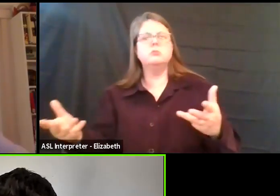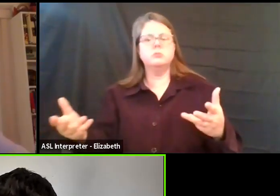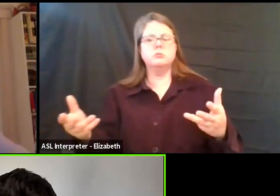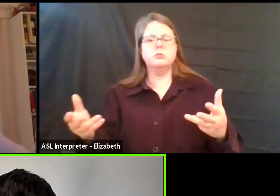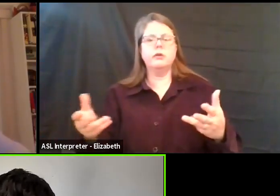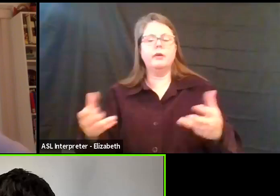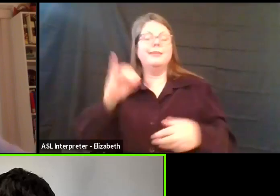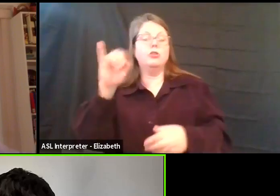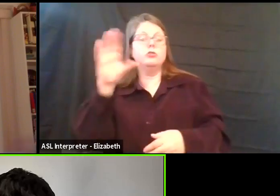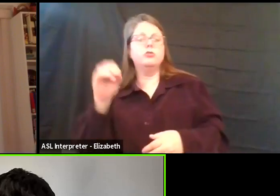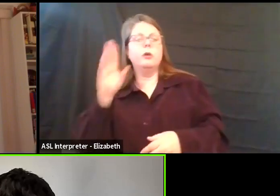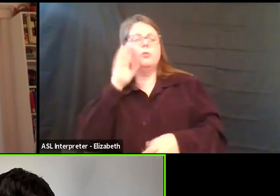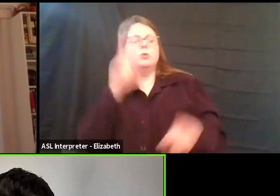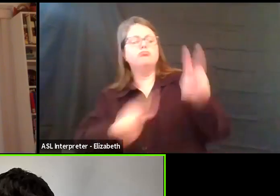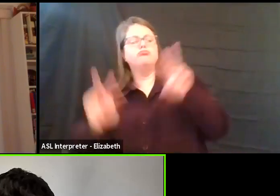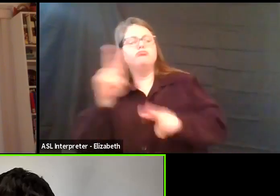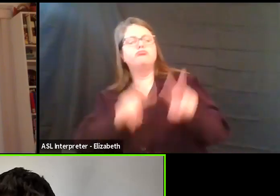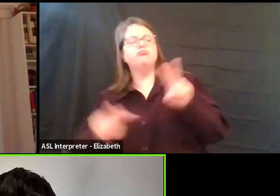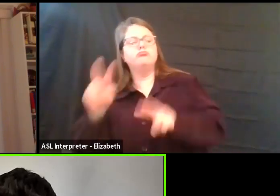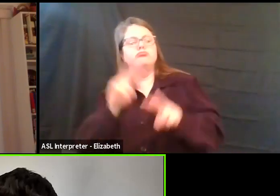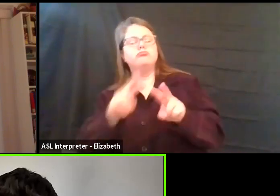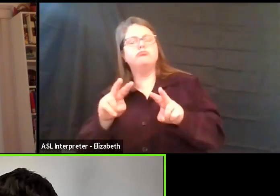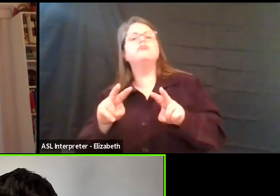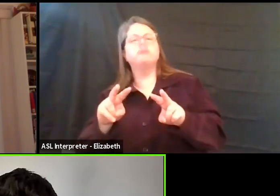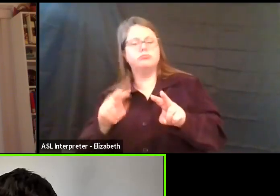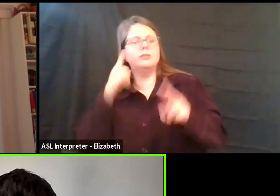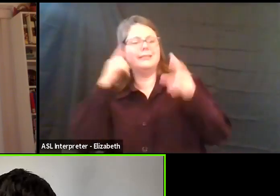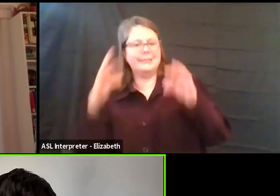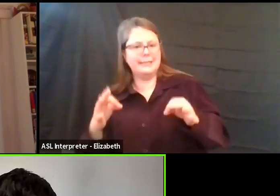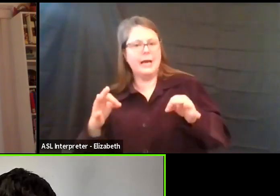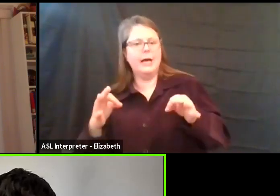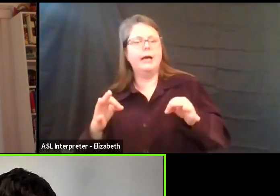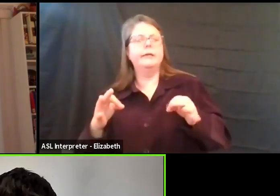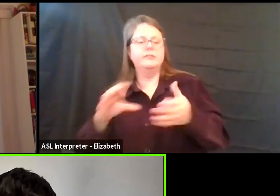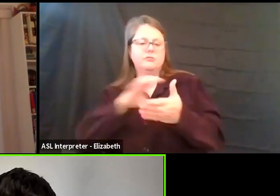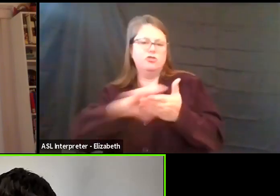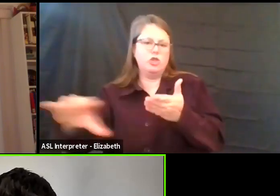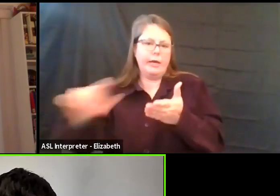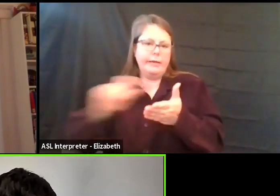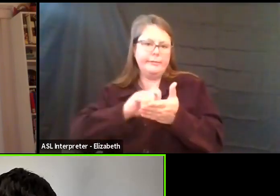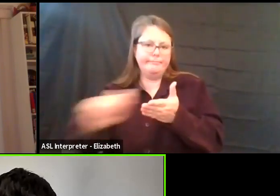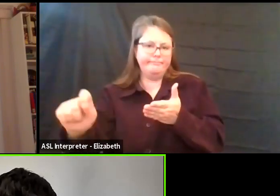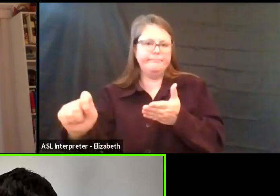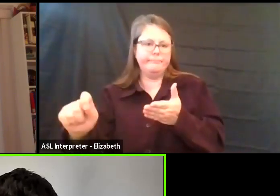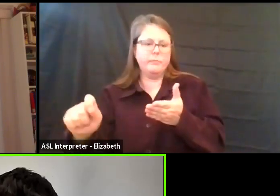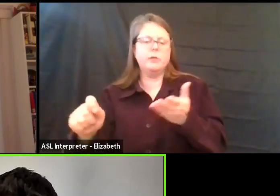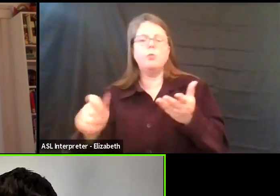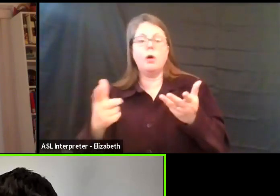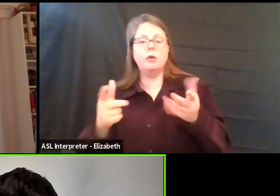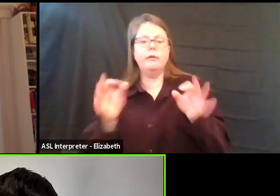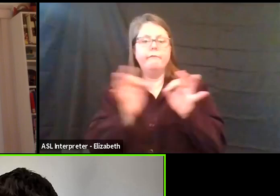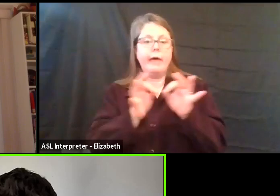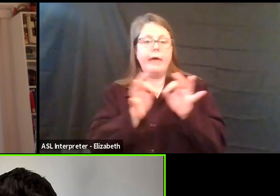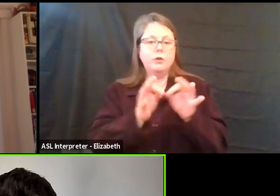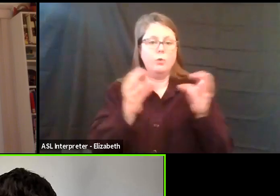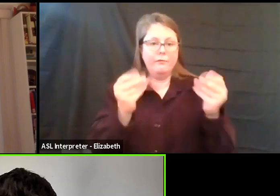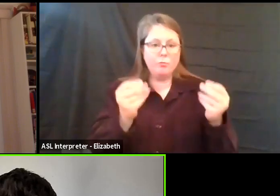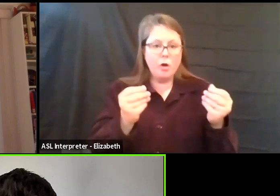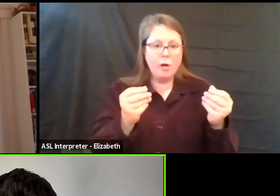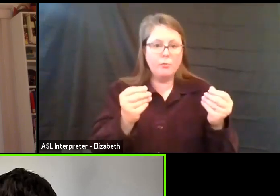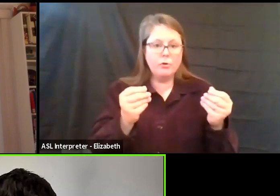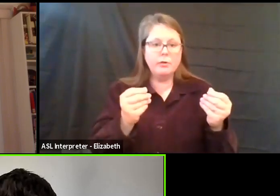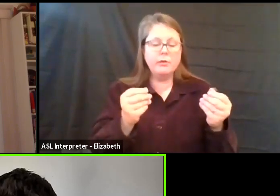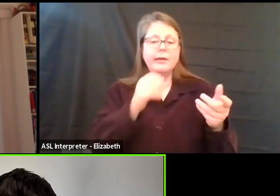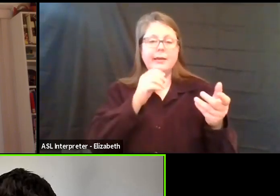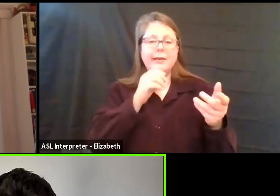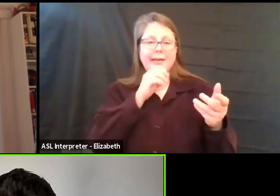value. That's the value of the property less the age, condition, and use, otherwise known as